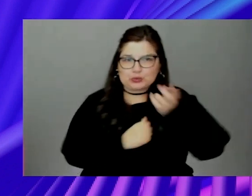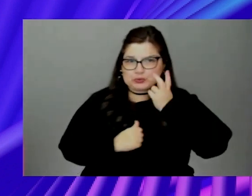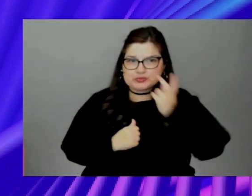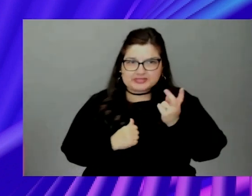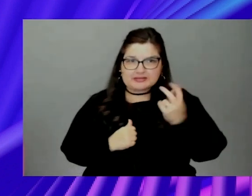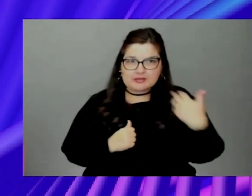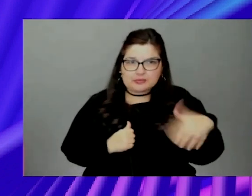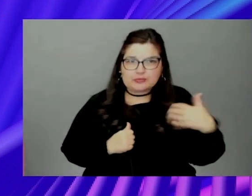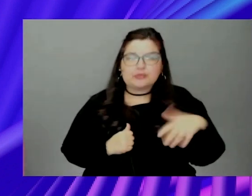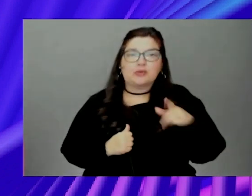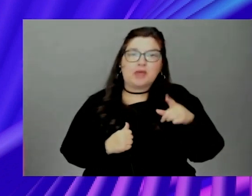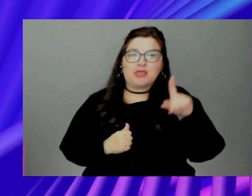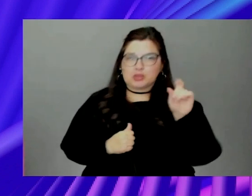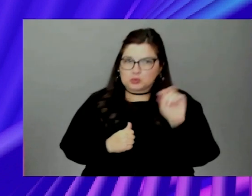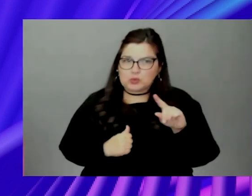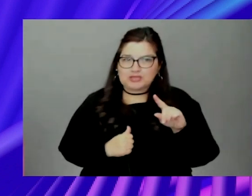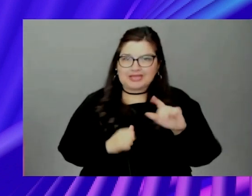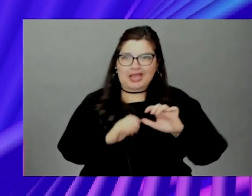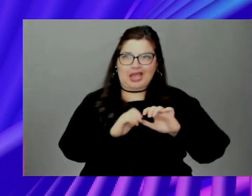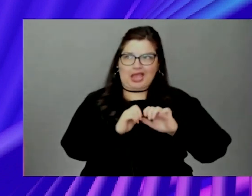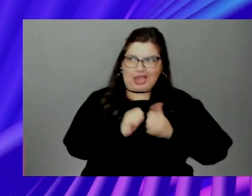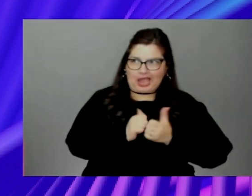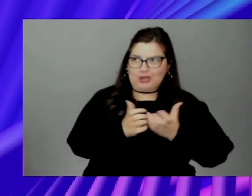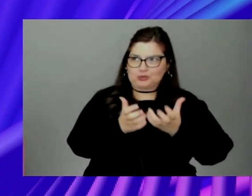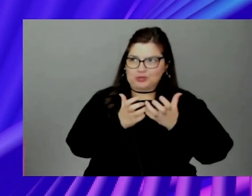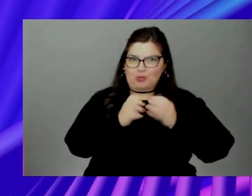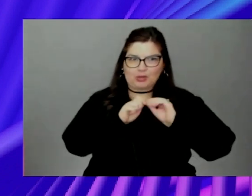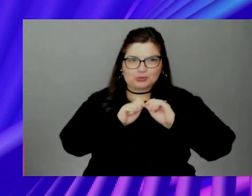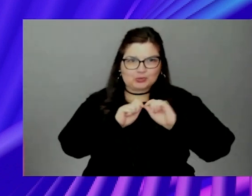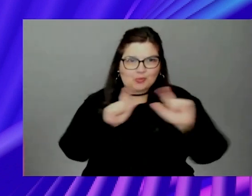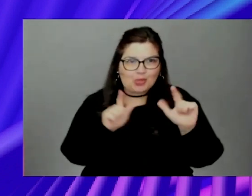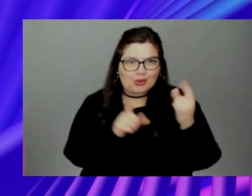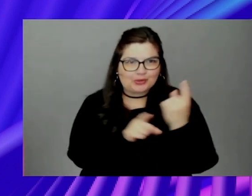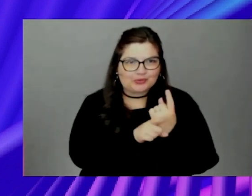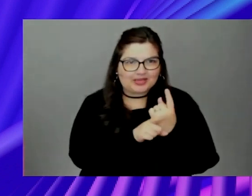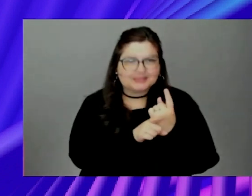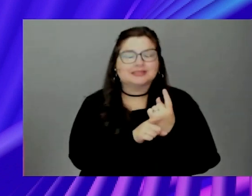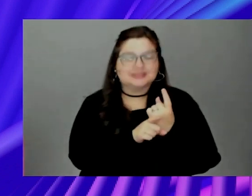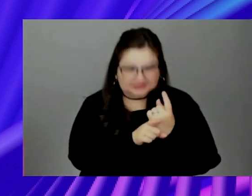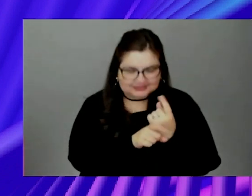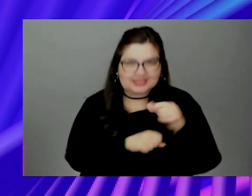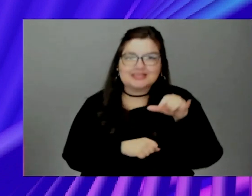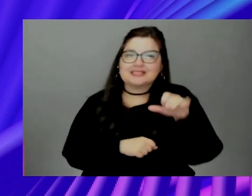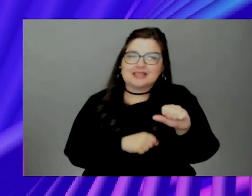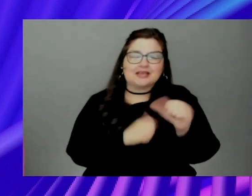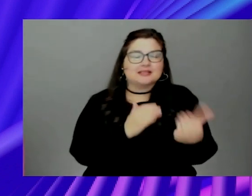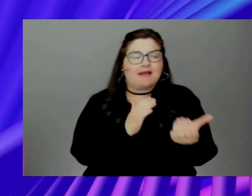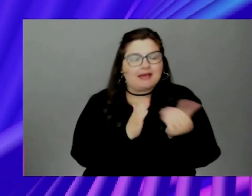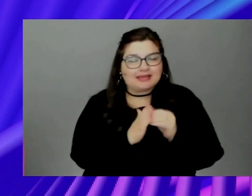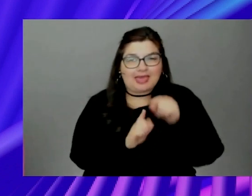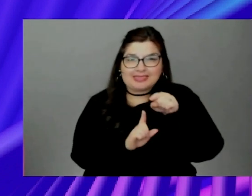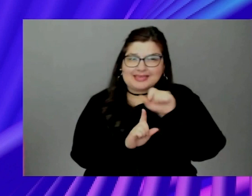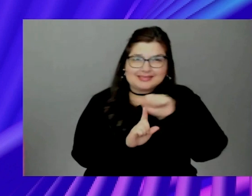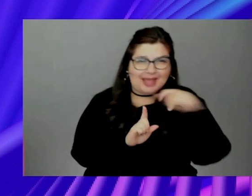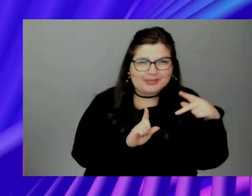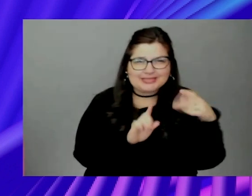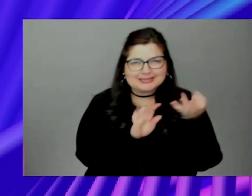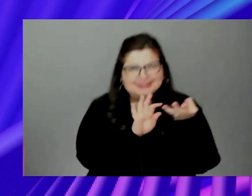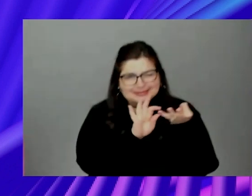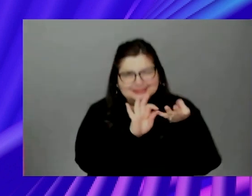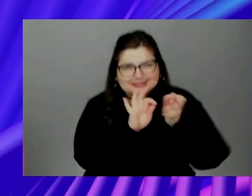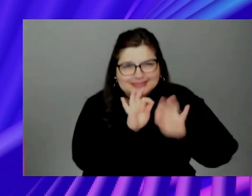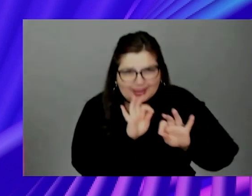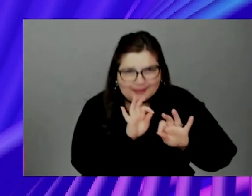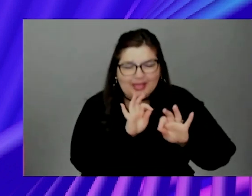the question is how do we want to actually deploy this, right? And like I said, this is a super simple application, right? Versus you can see